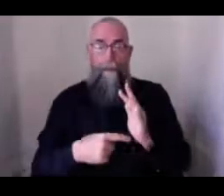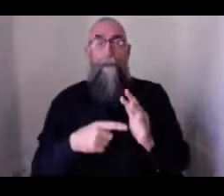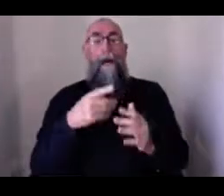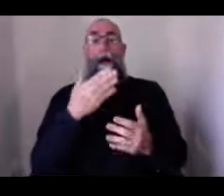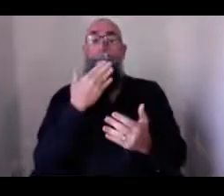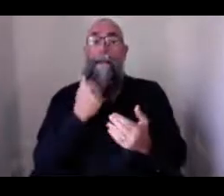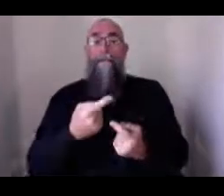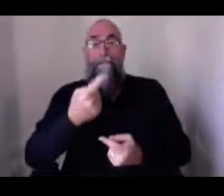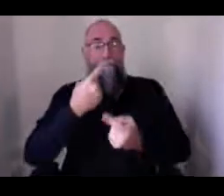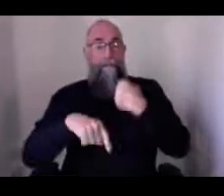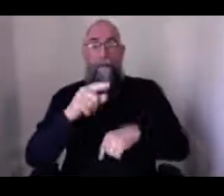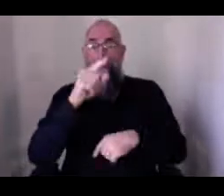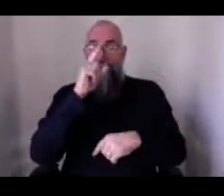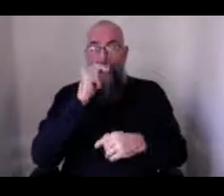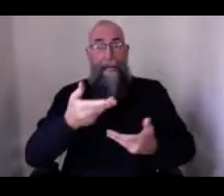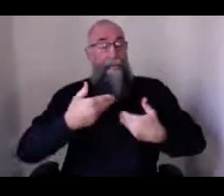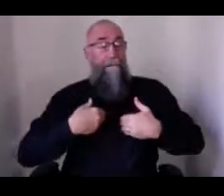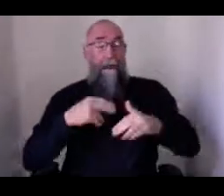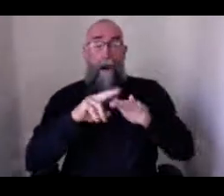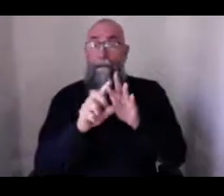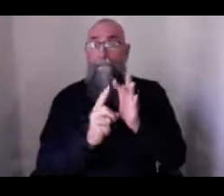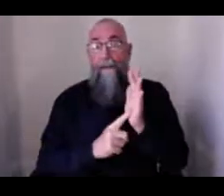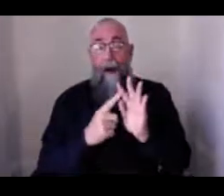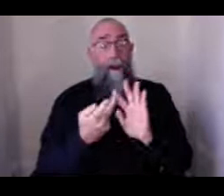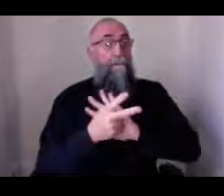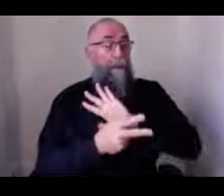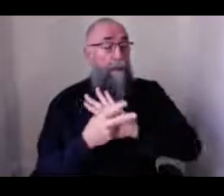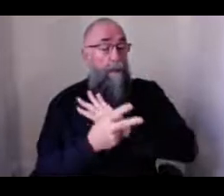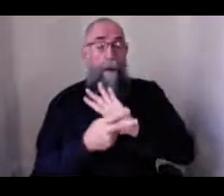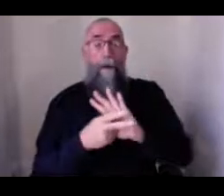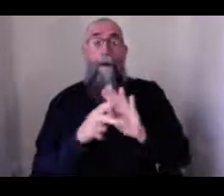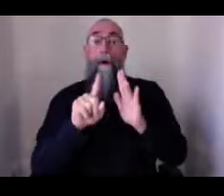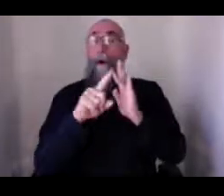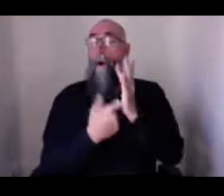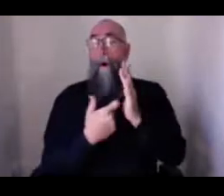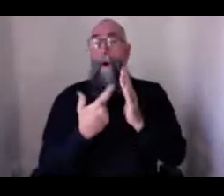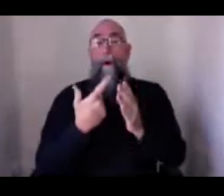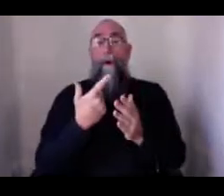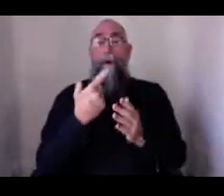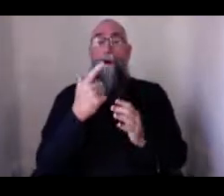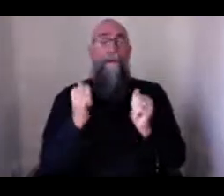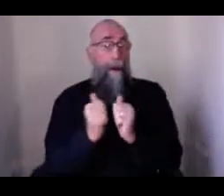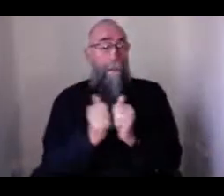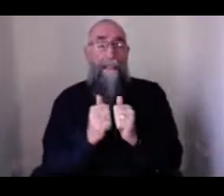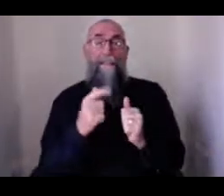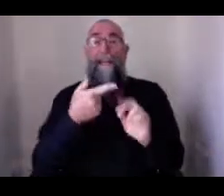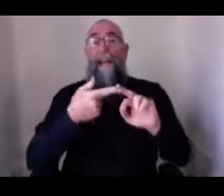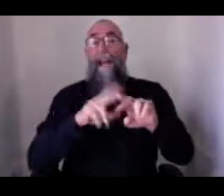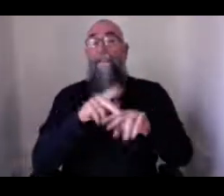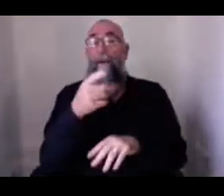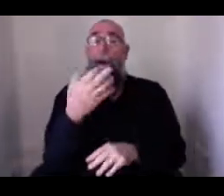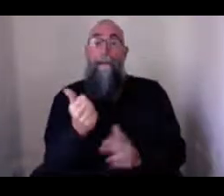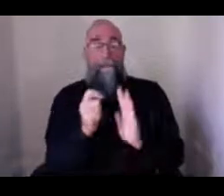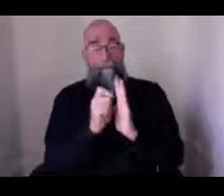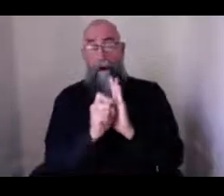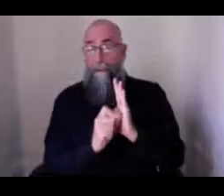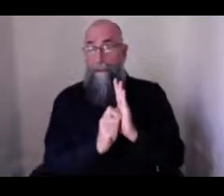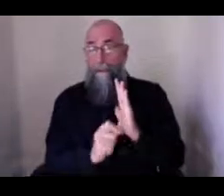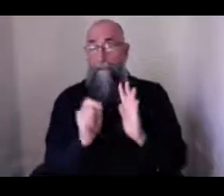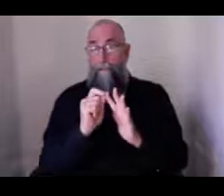Vimeo files or as uploaded documents. If you have a writing project, for instance, you want to provide some